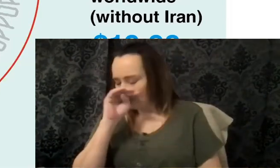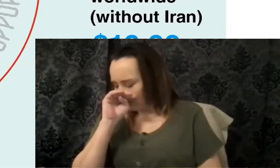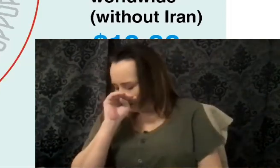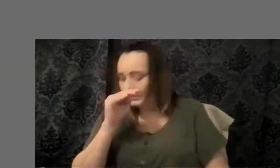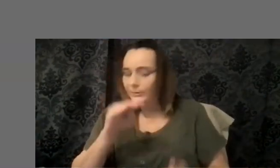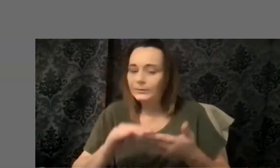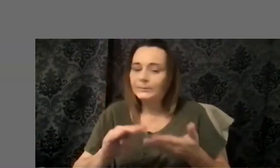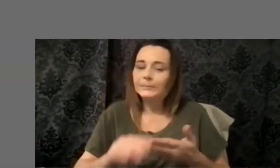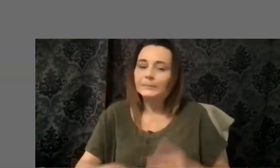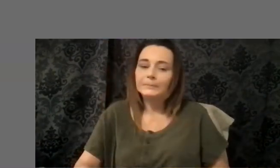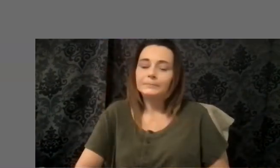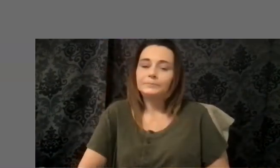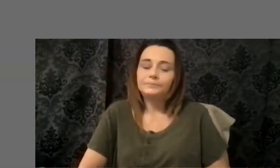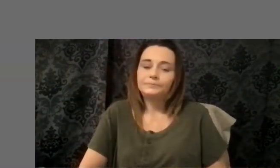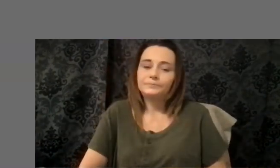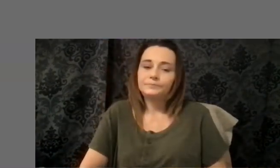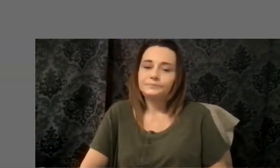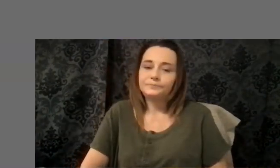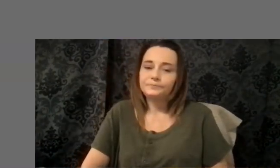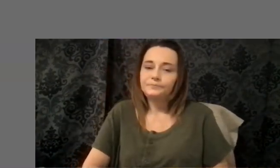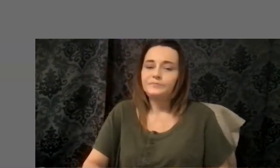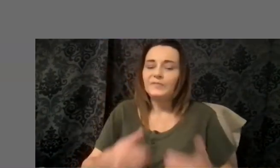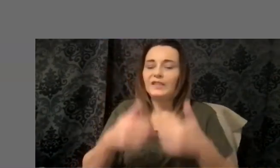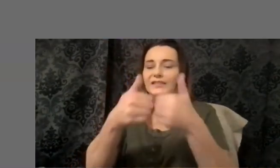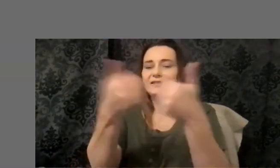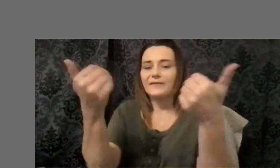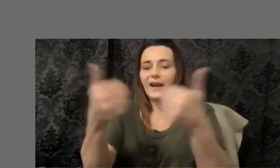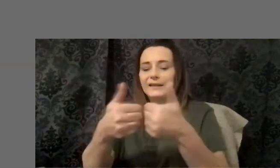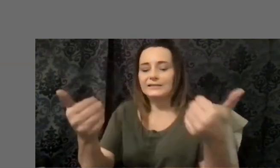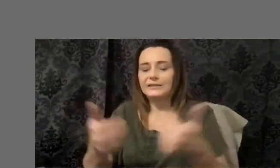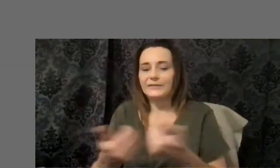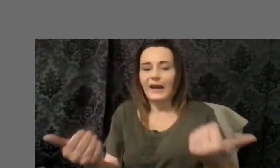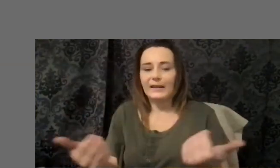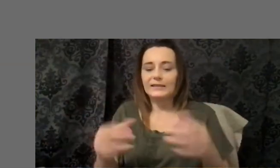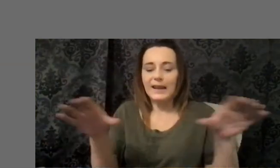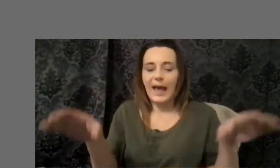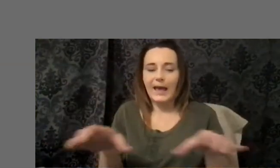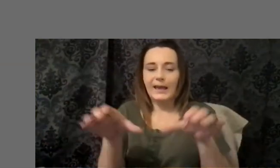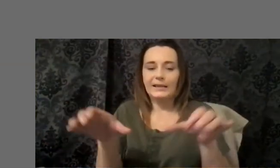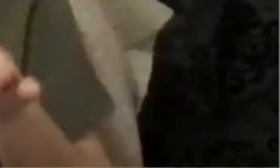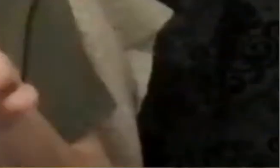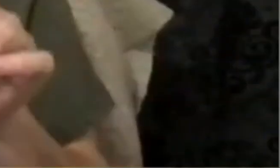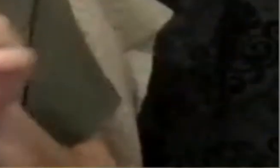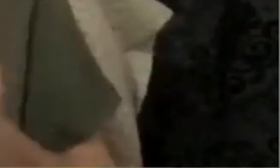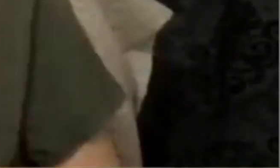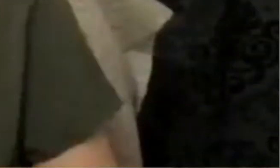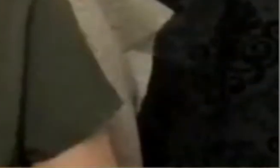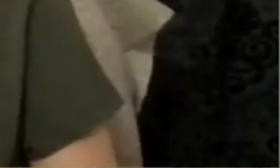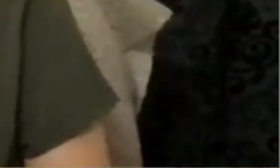So this is divided up into activity areas. Our budget